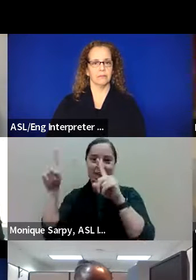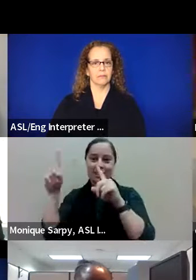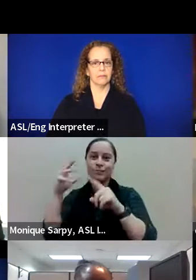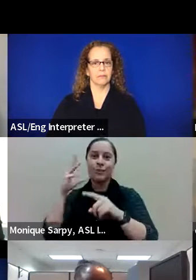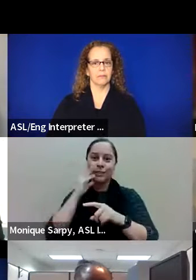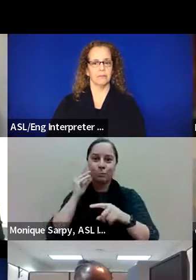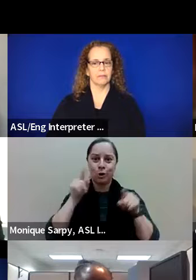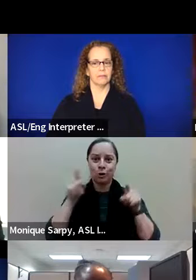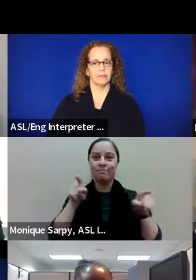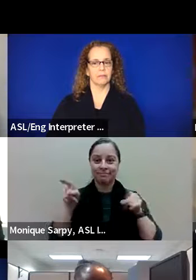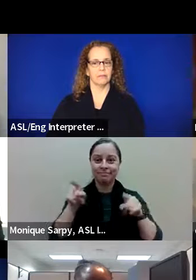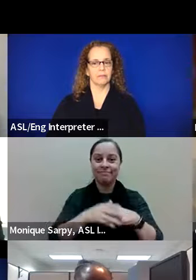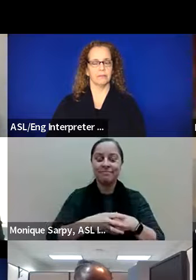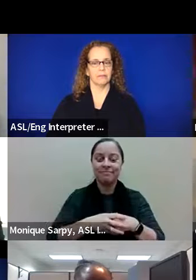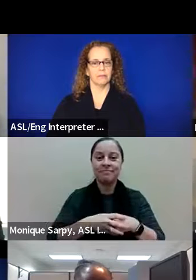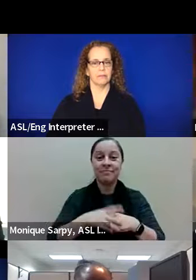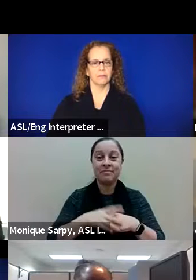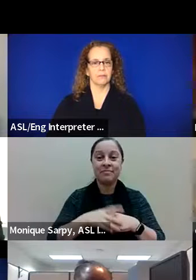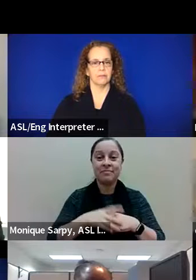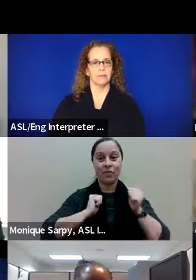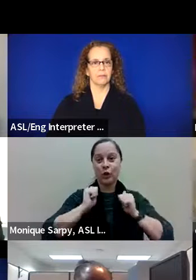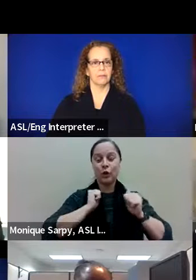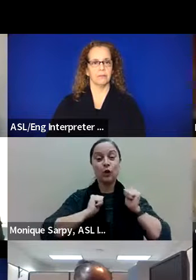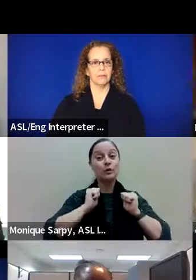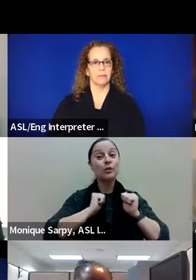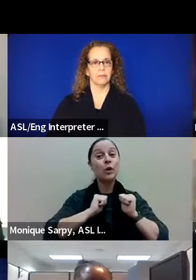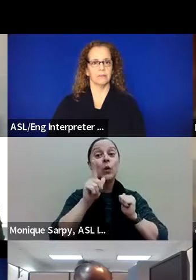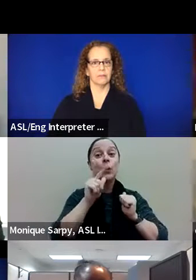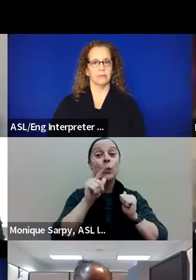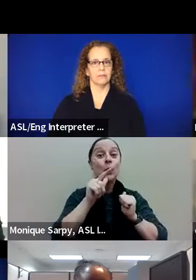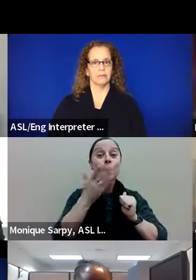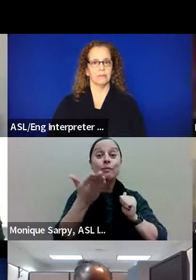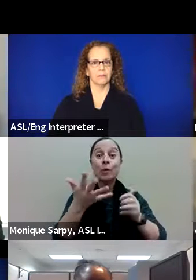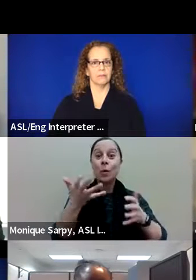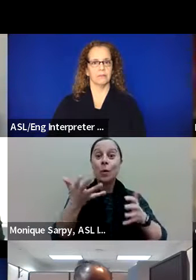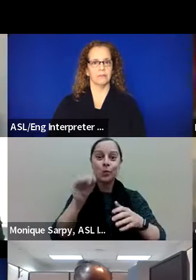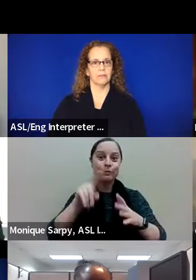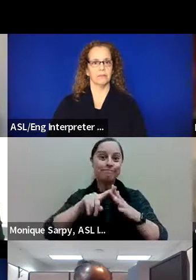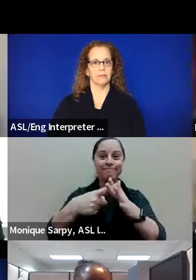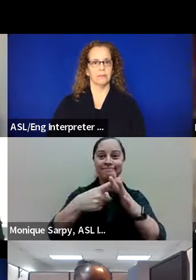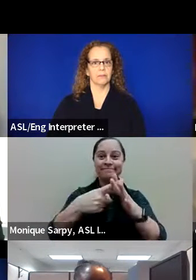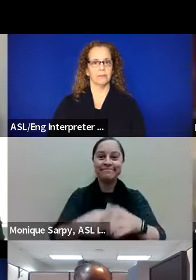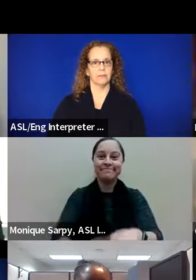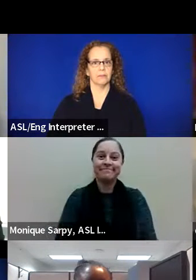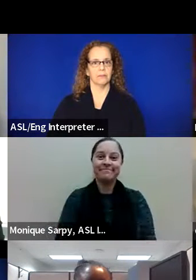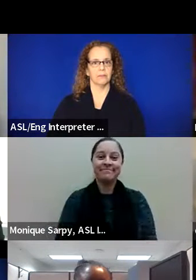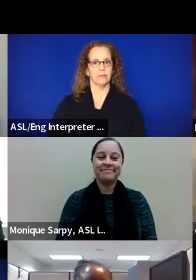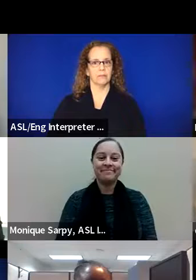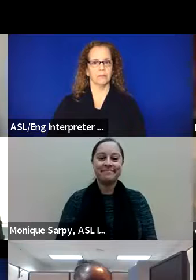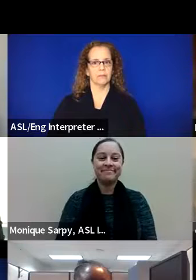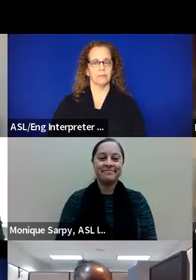you've had seeing theater. So whoever wants to kick us off.